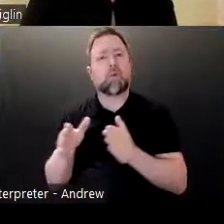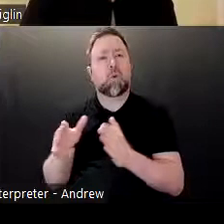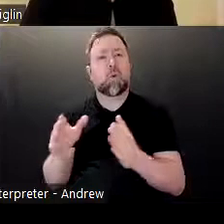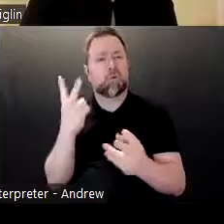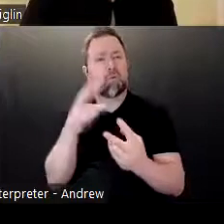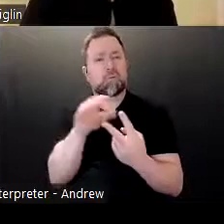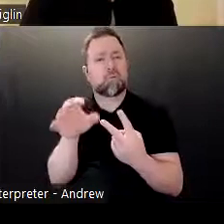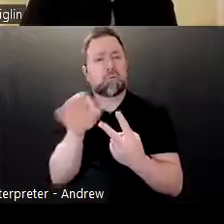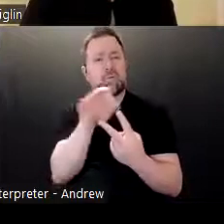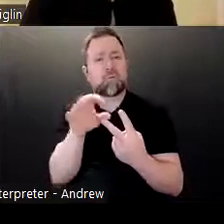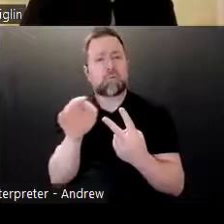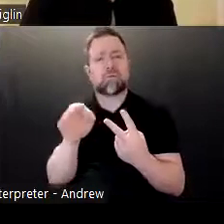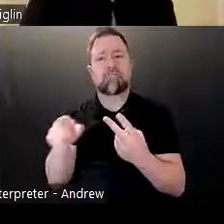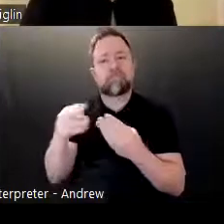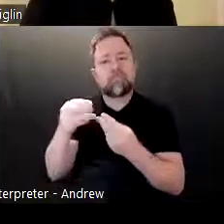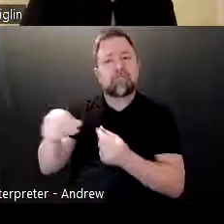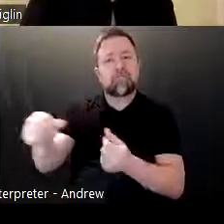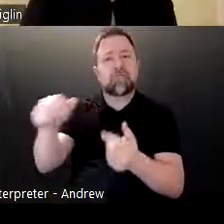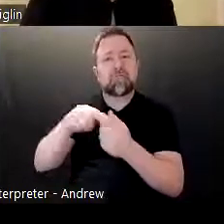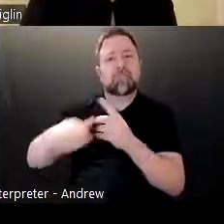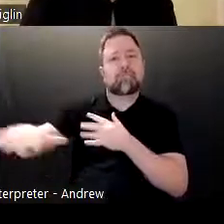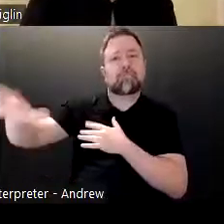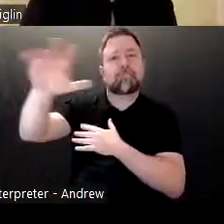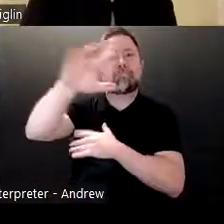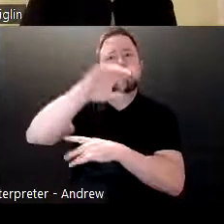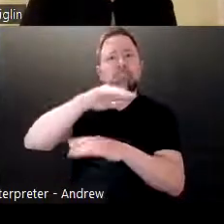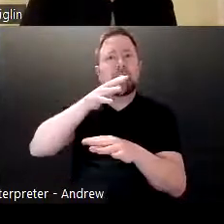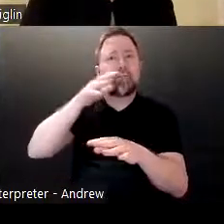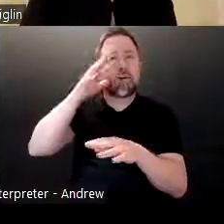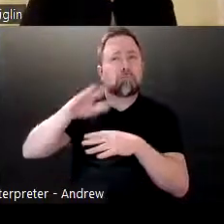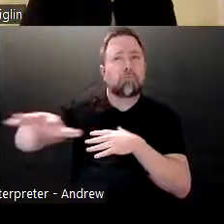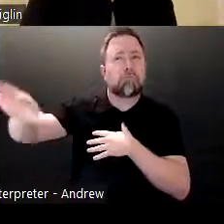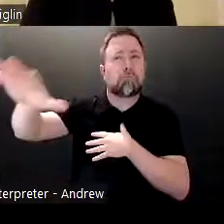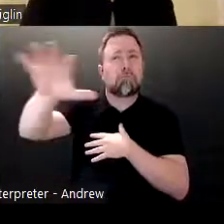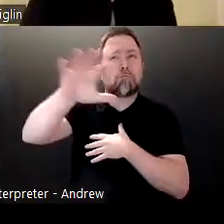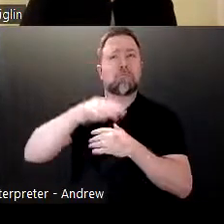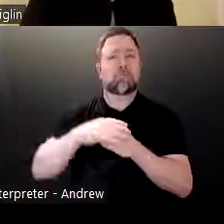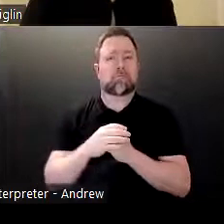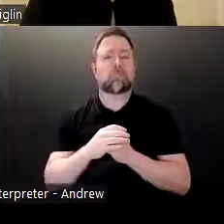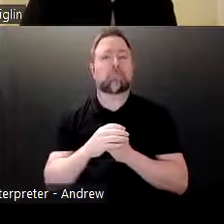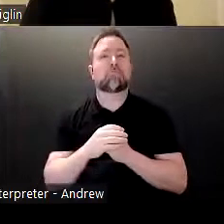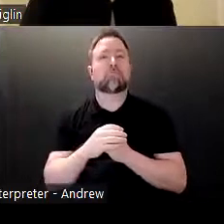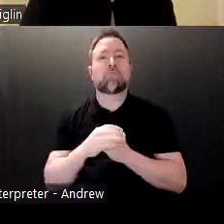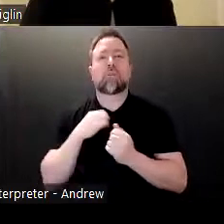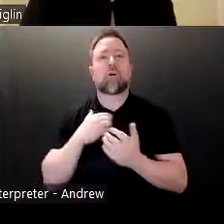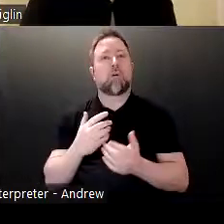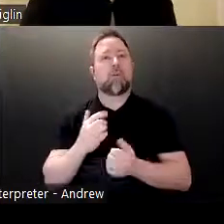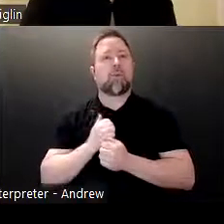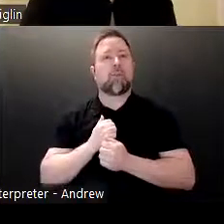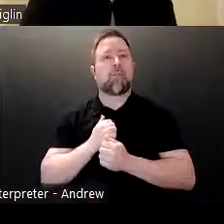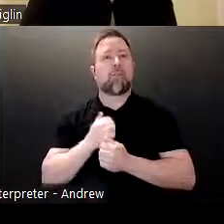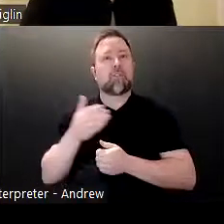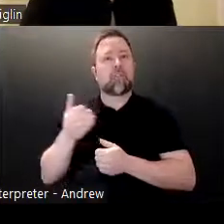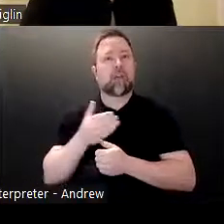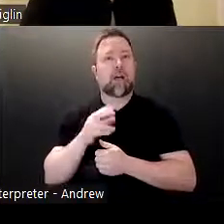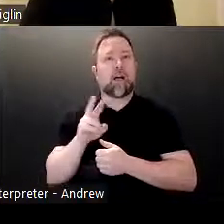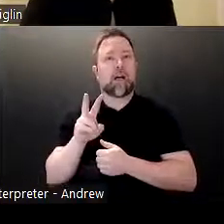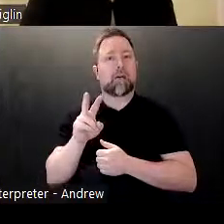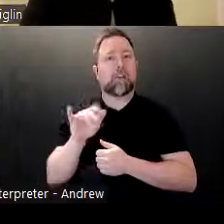cityscapes melt into more forested landscapes and farmland. From here, I would love to invite Valerie to share with us